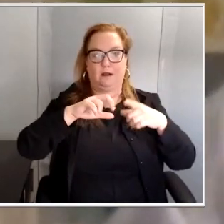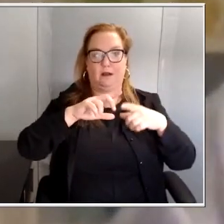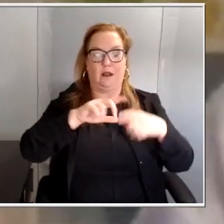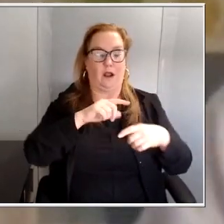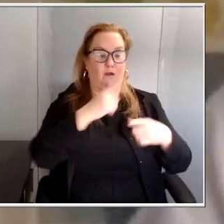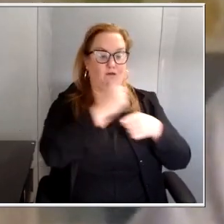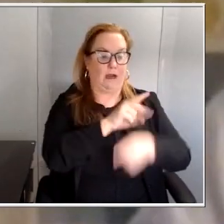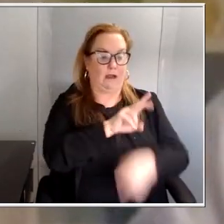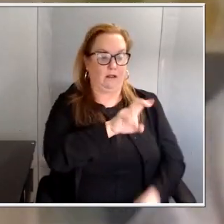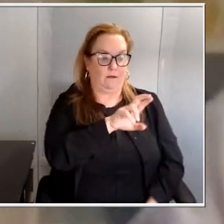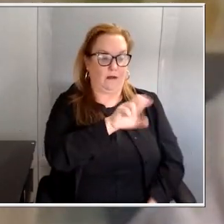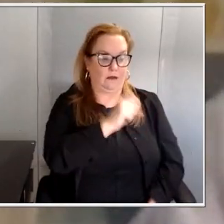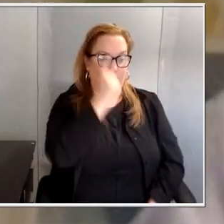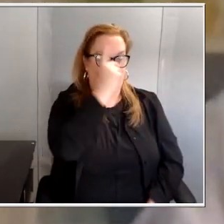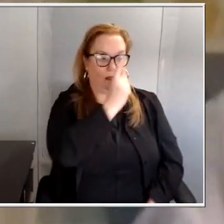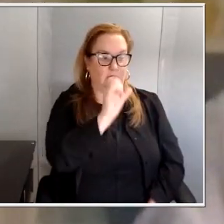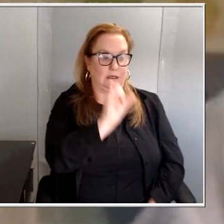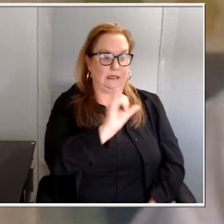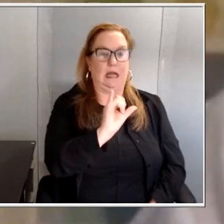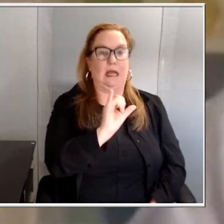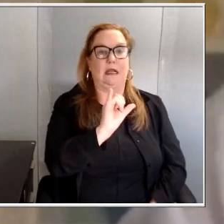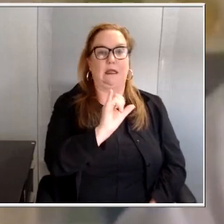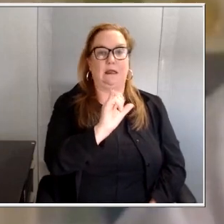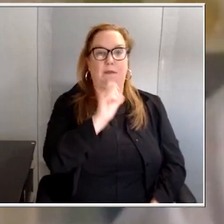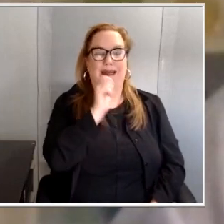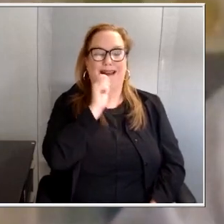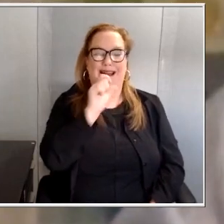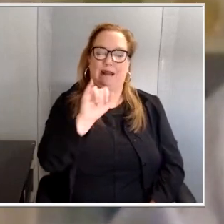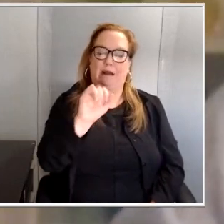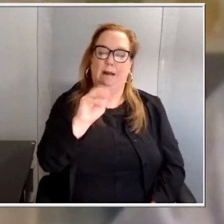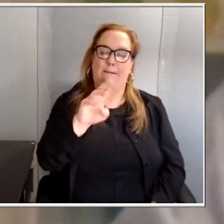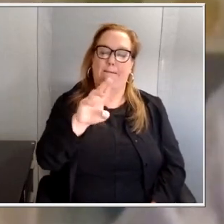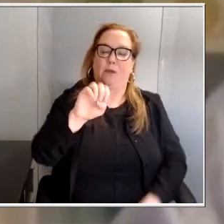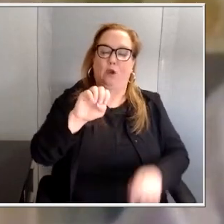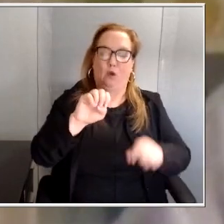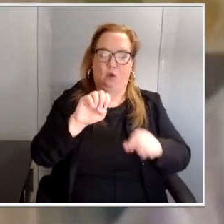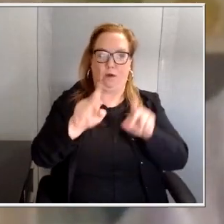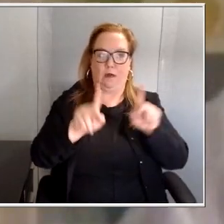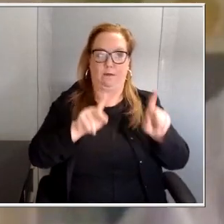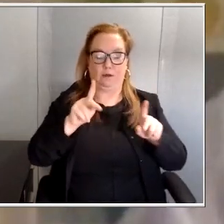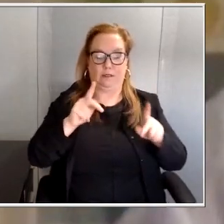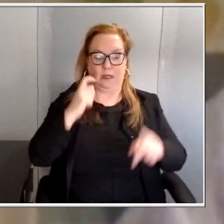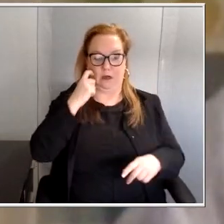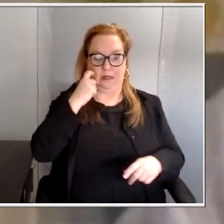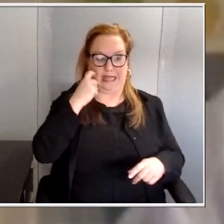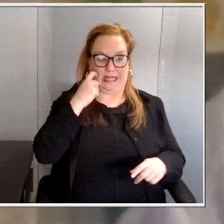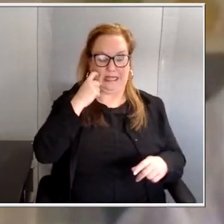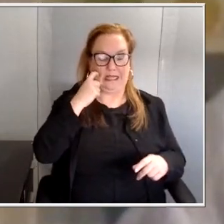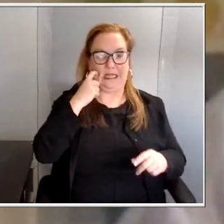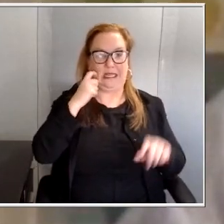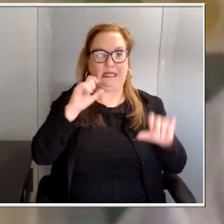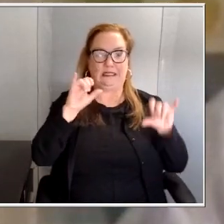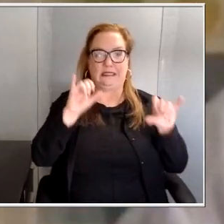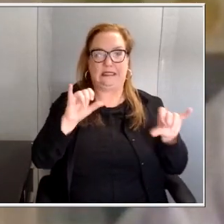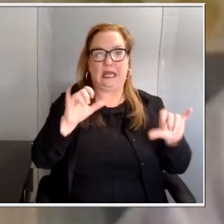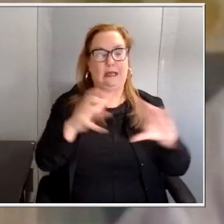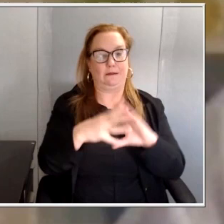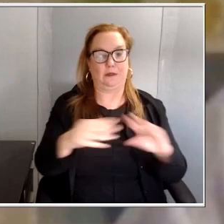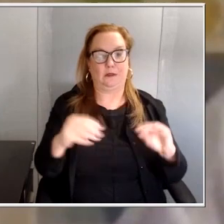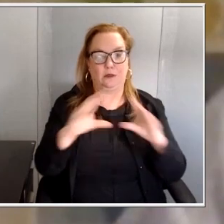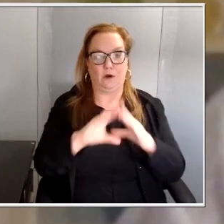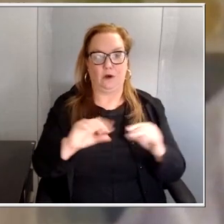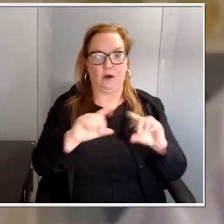virus and what it looks like, but in a very non-immune population. Lately, it's been the same story, but I think it